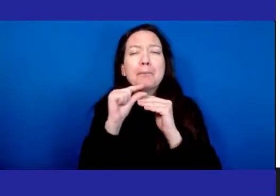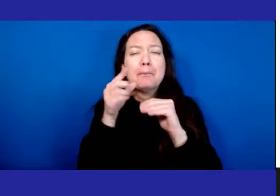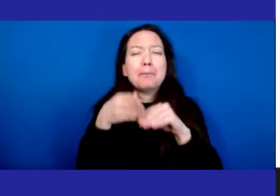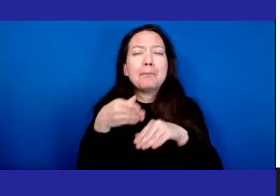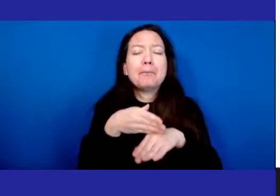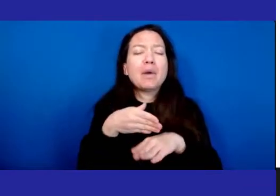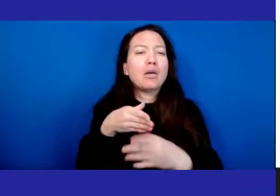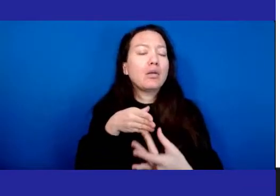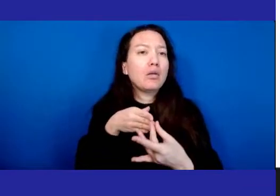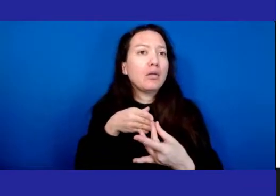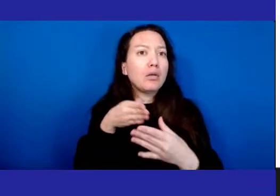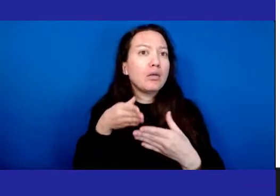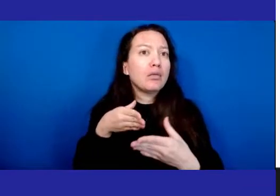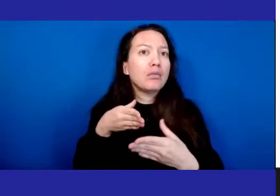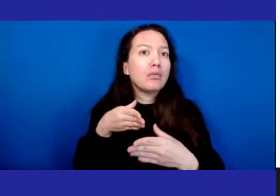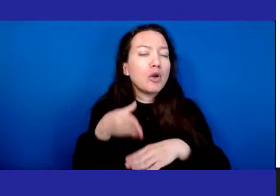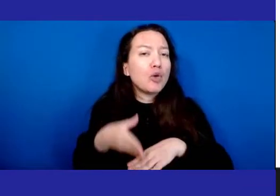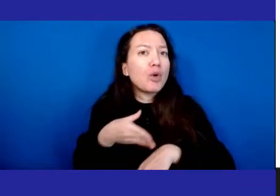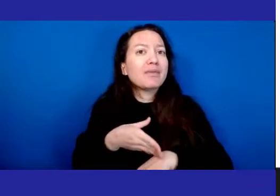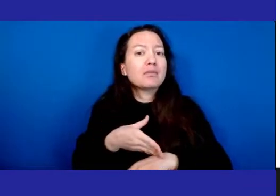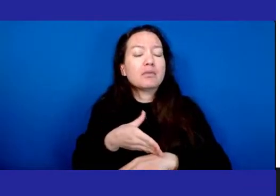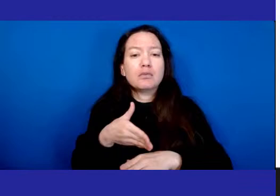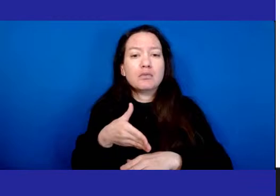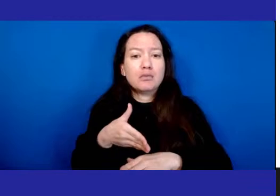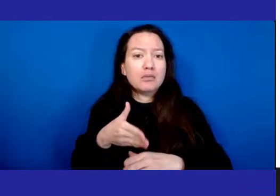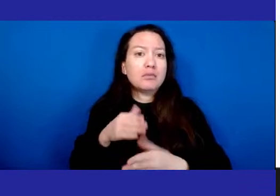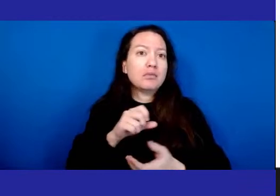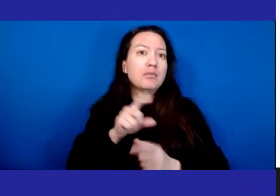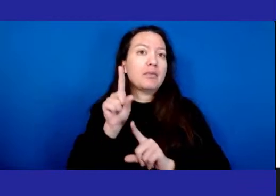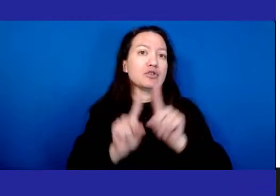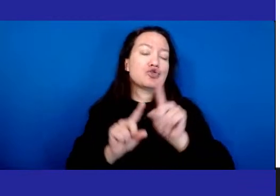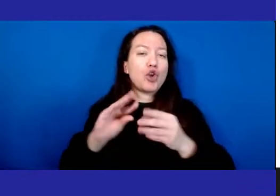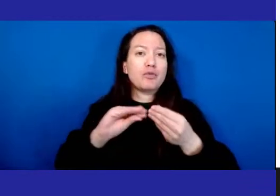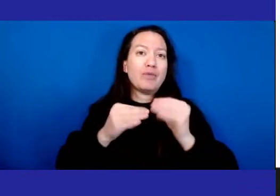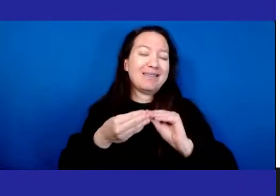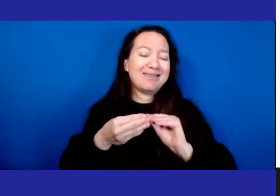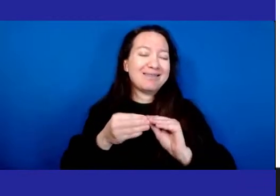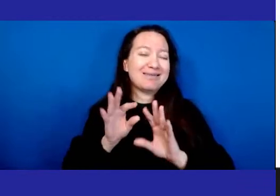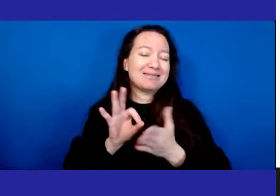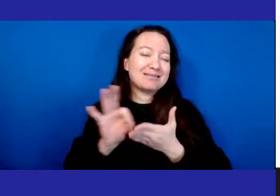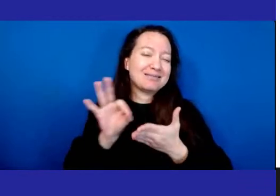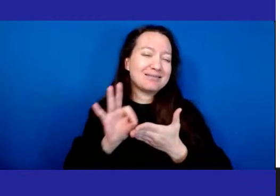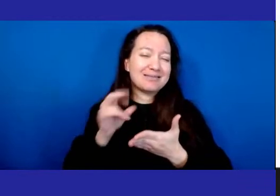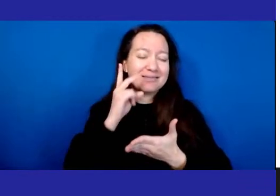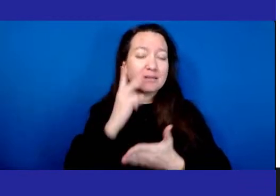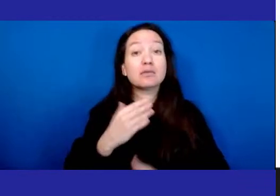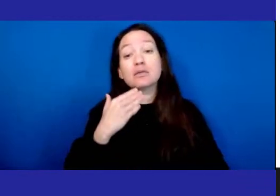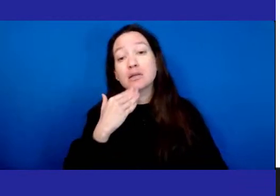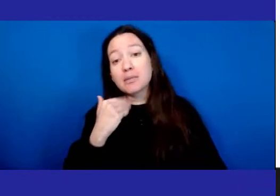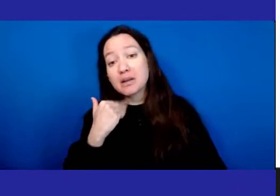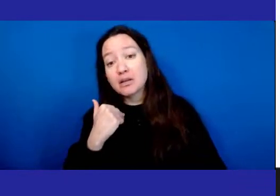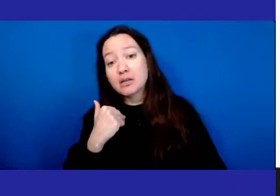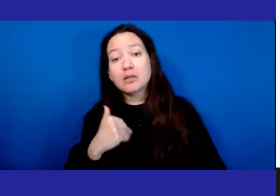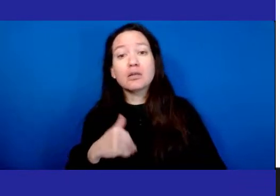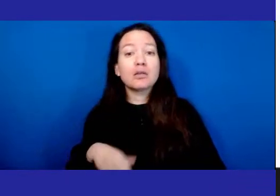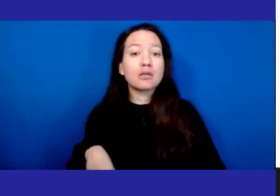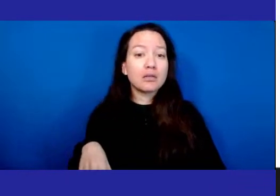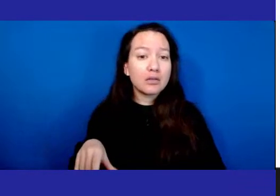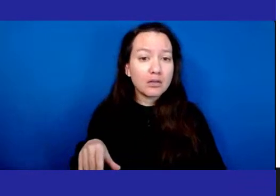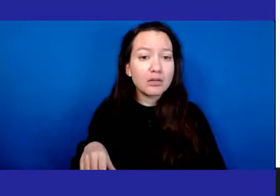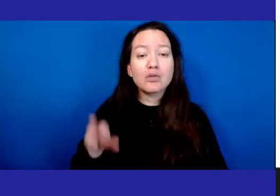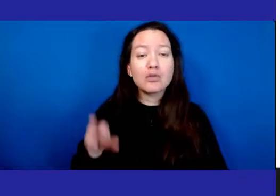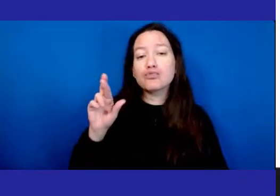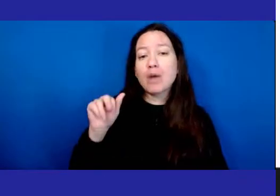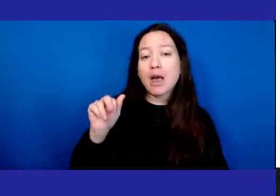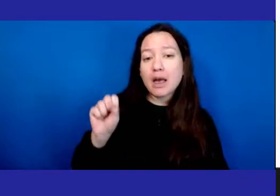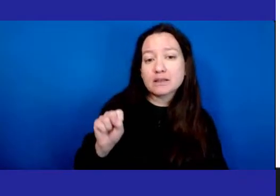these massive improvements in star ratings. And so you can see on diabetes, the RAS antagonists, as well as the